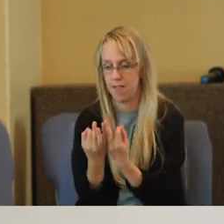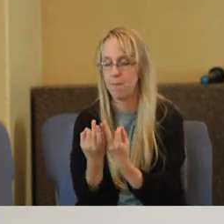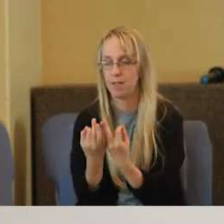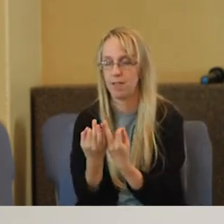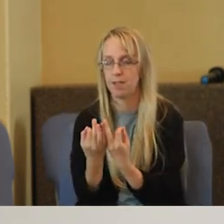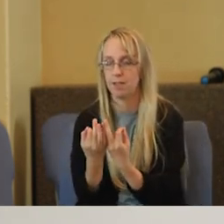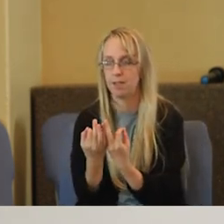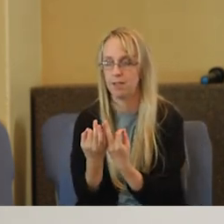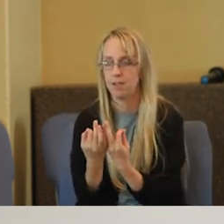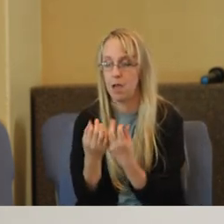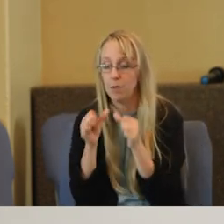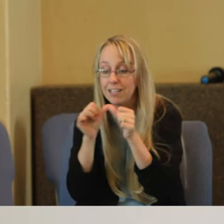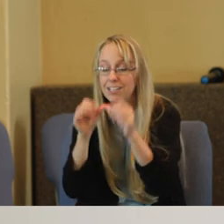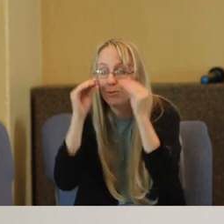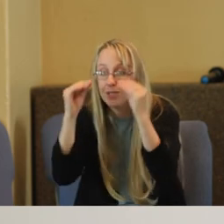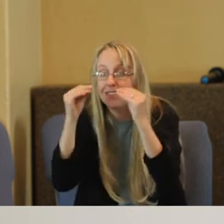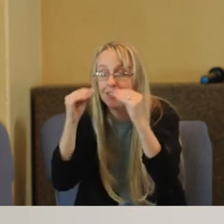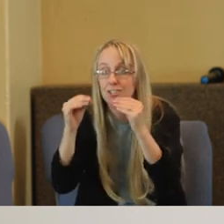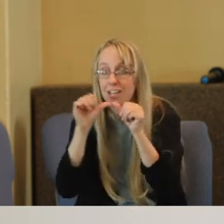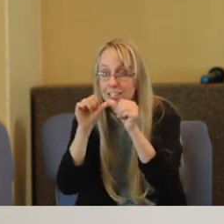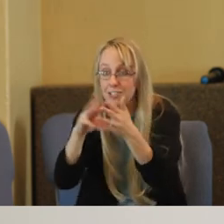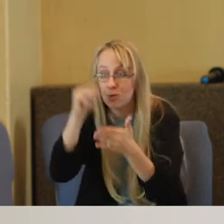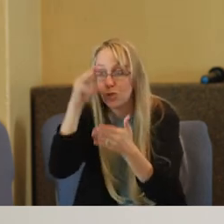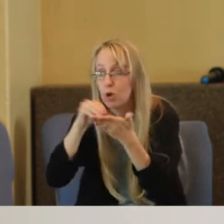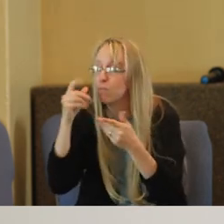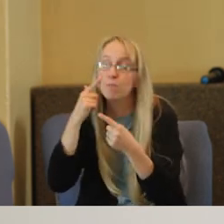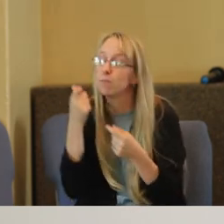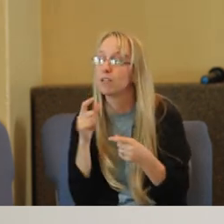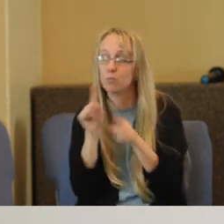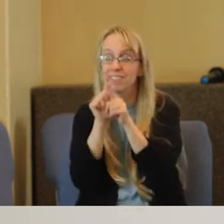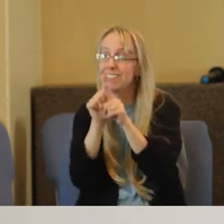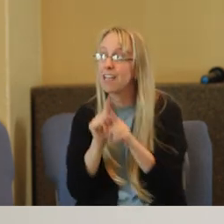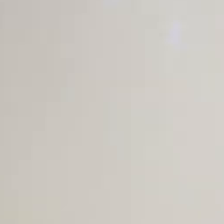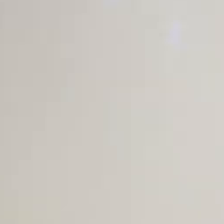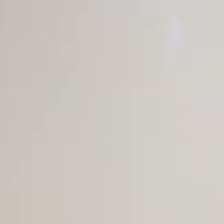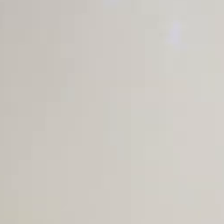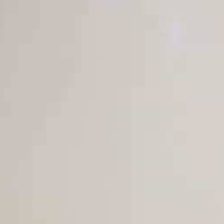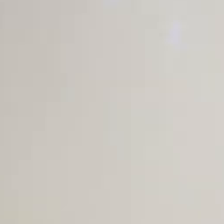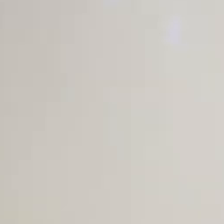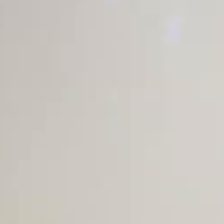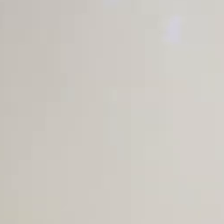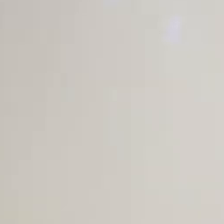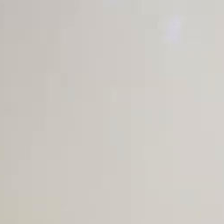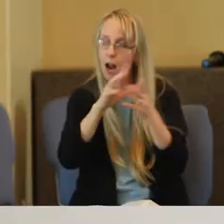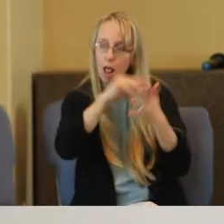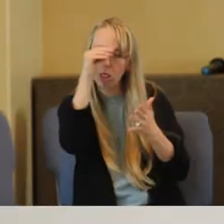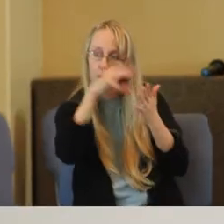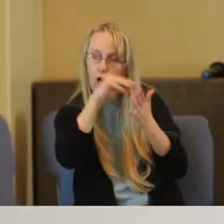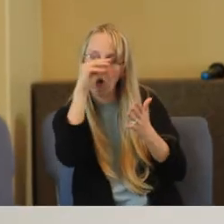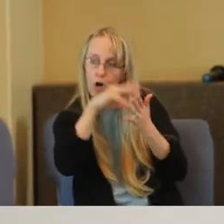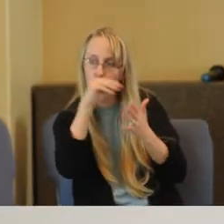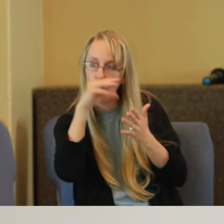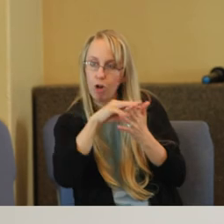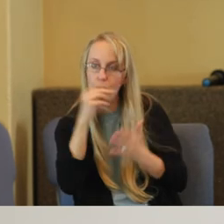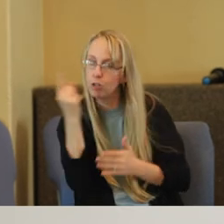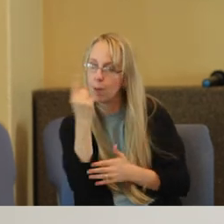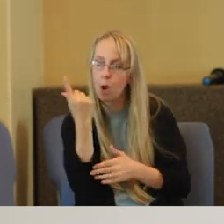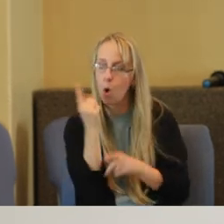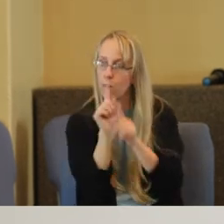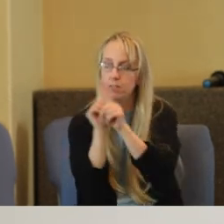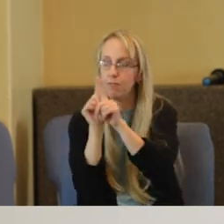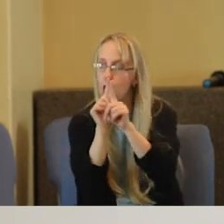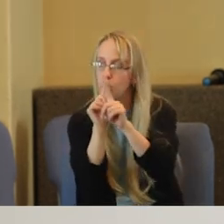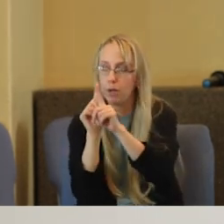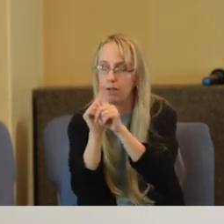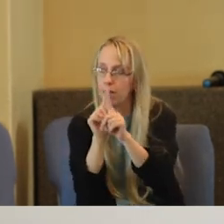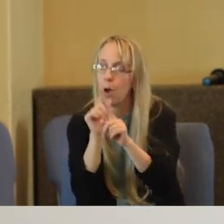teach. And we continue to learn, because a good disciple is not only a teacher, they're a learner. Somebody's always following you, but